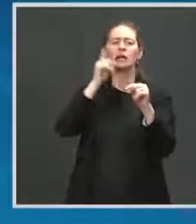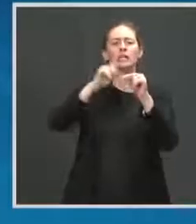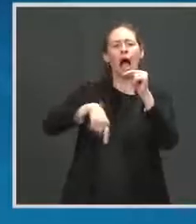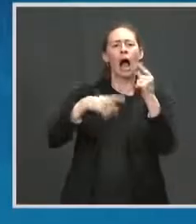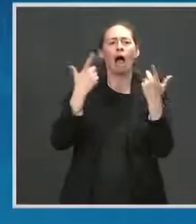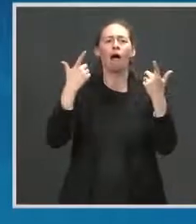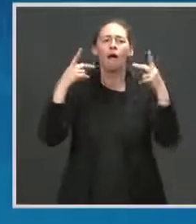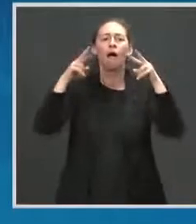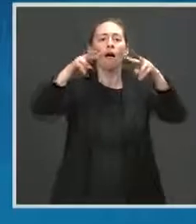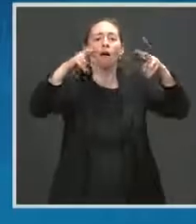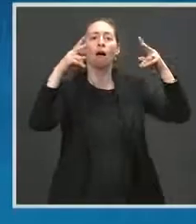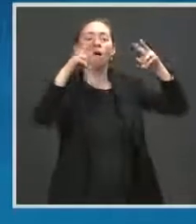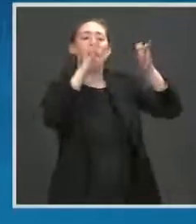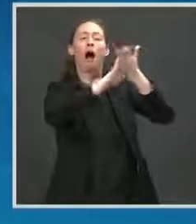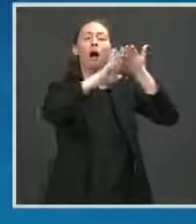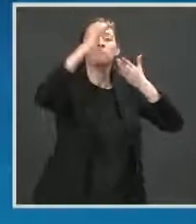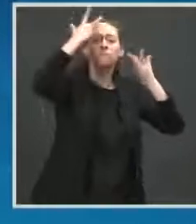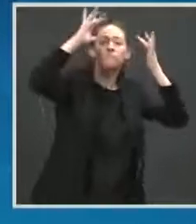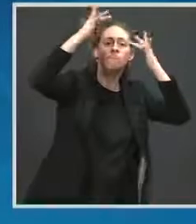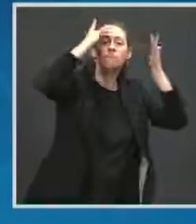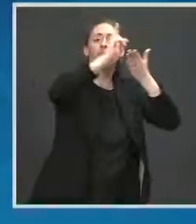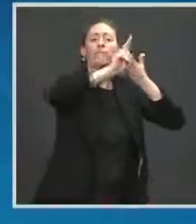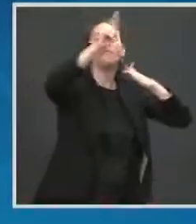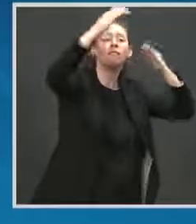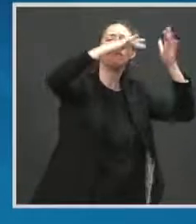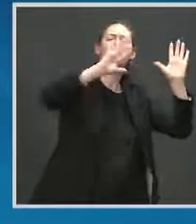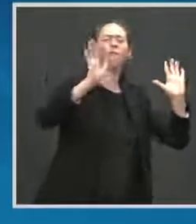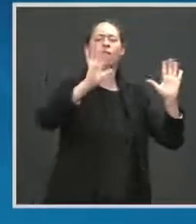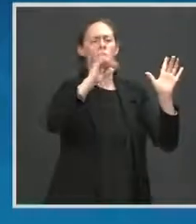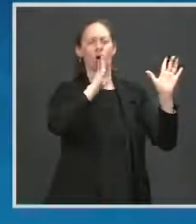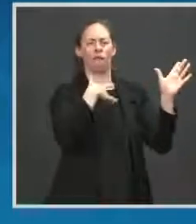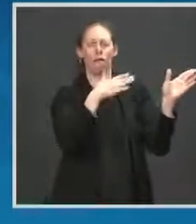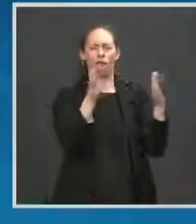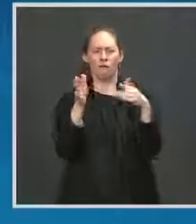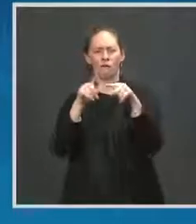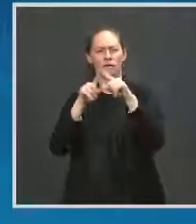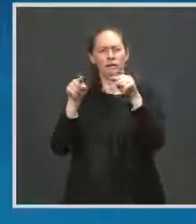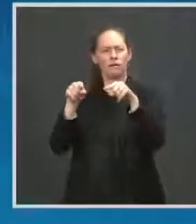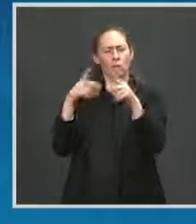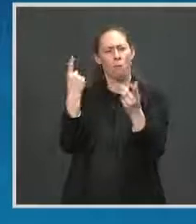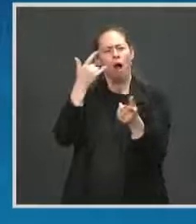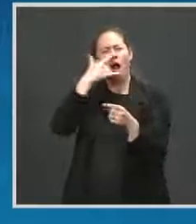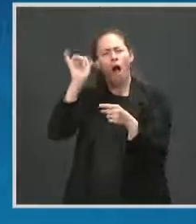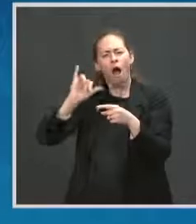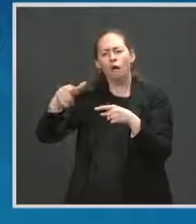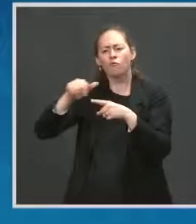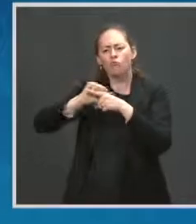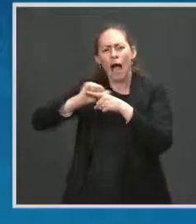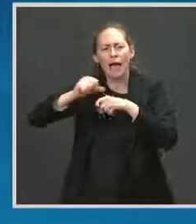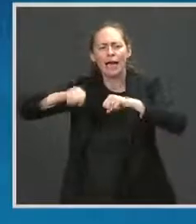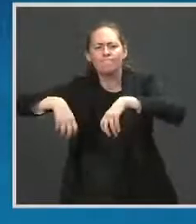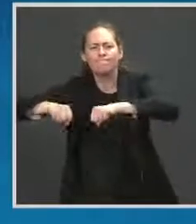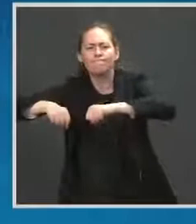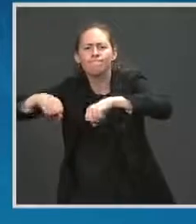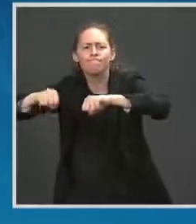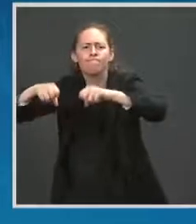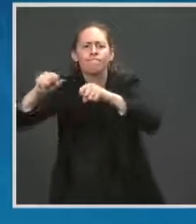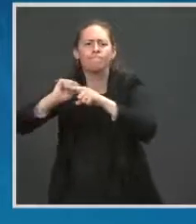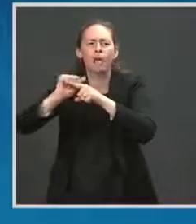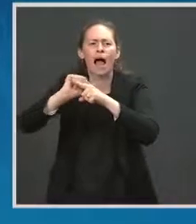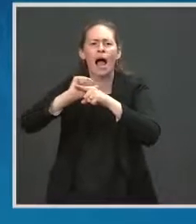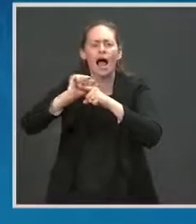education without thinking about what kind of training Americans need to get